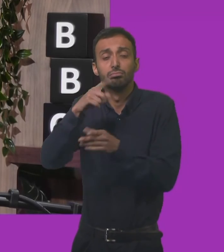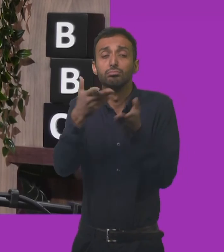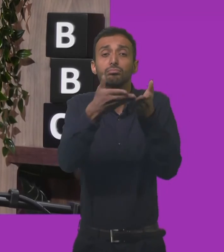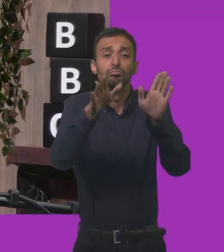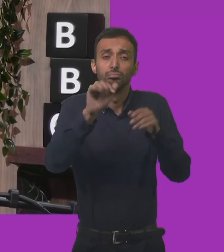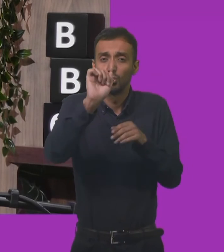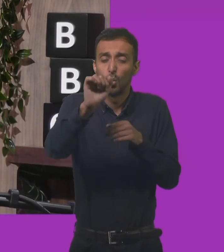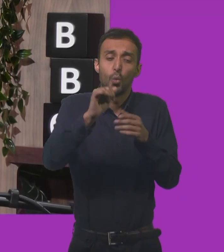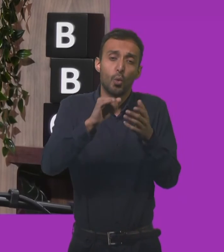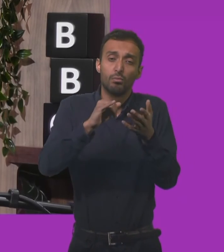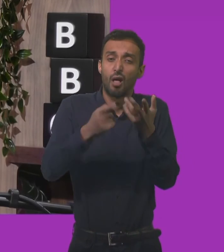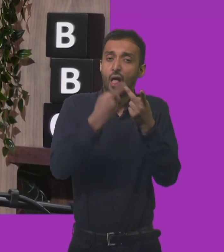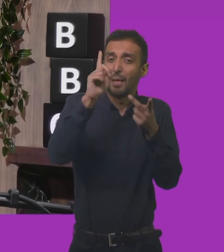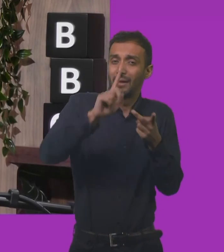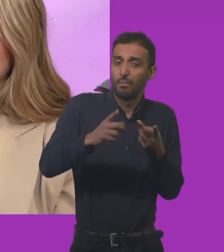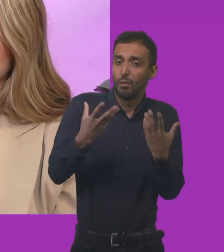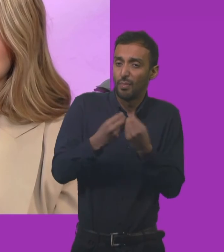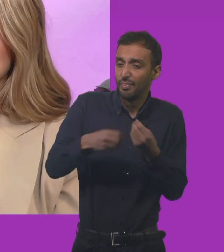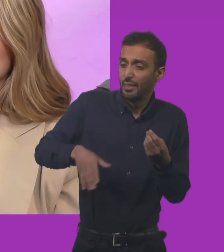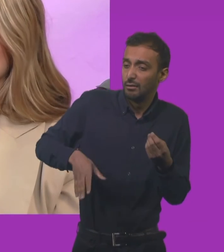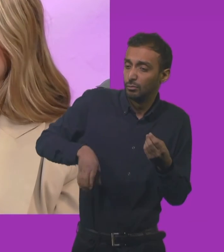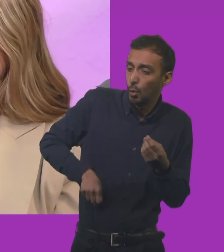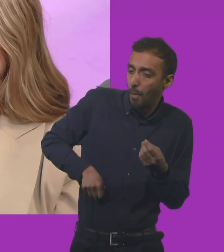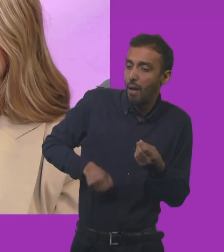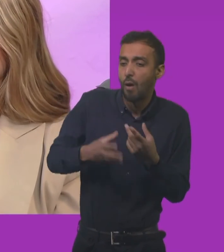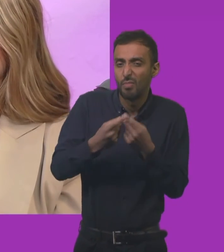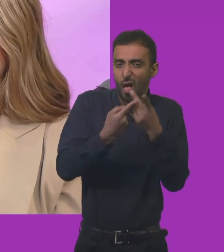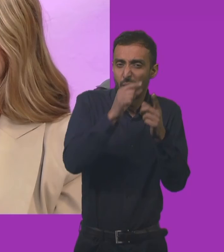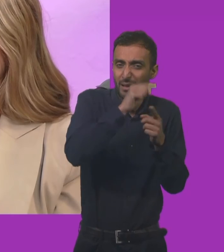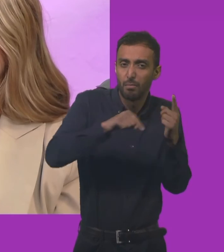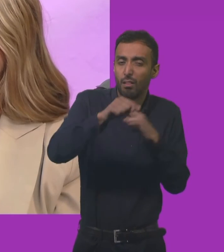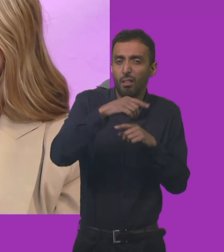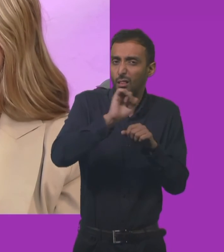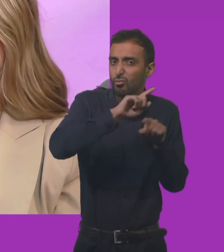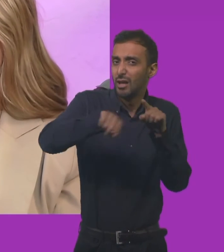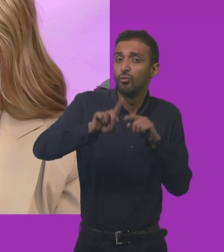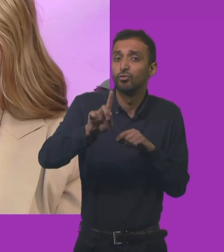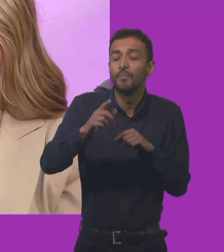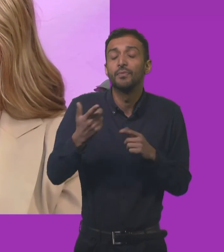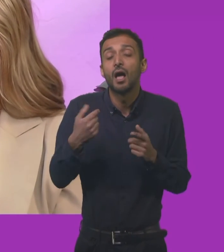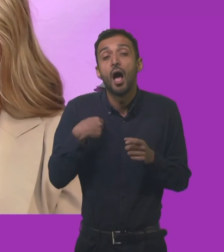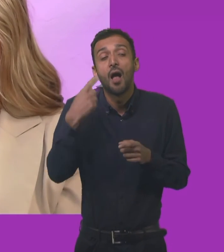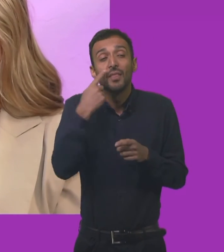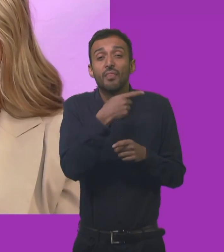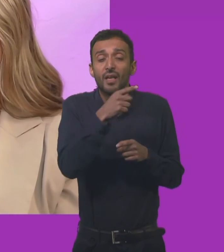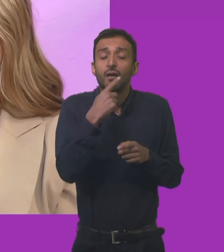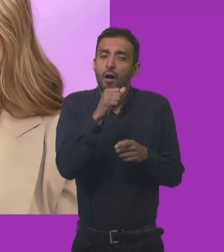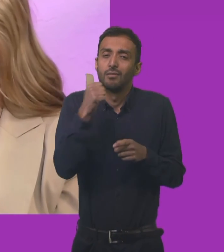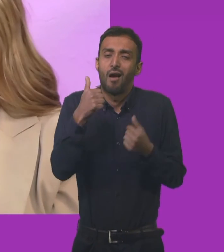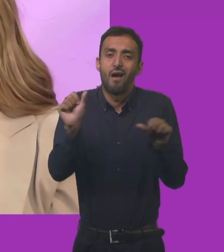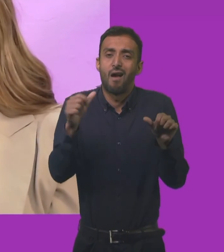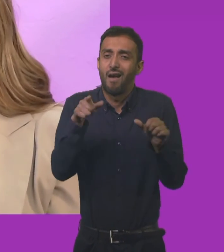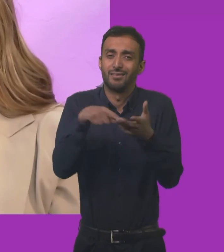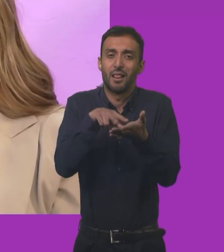with stomas and other people online? I think it's been amazing for them to see like someone on their TV with a stoma bag, because